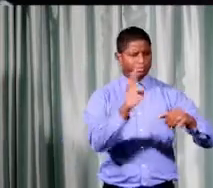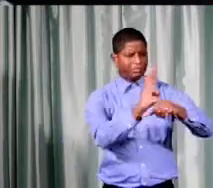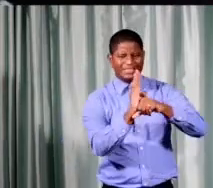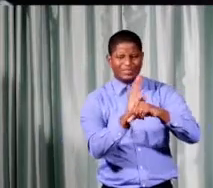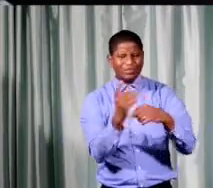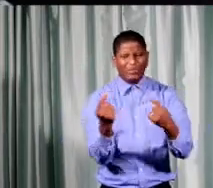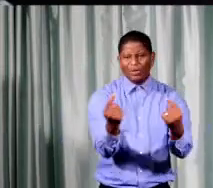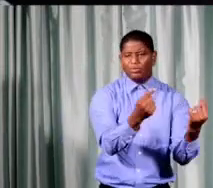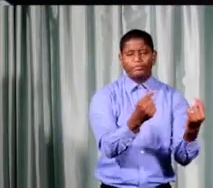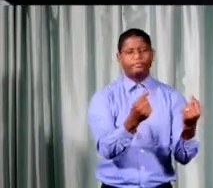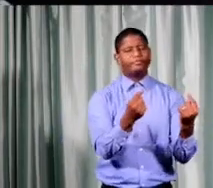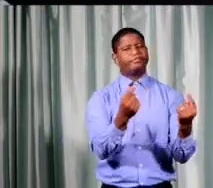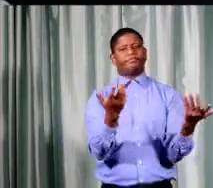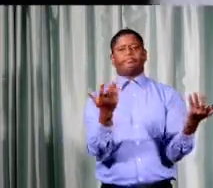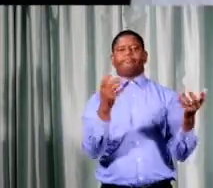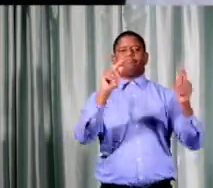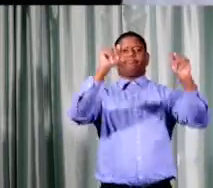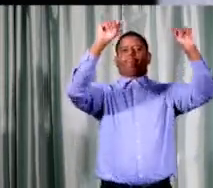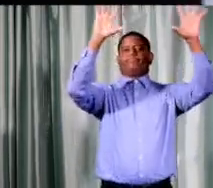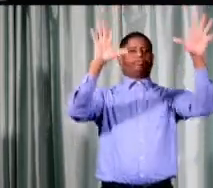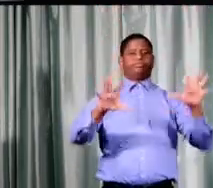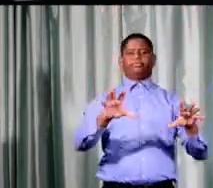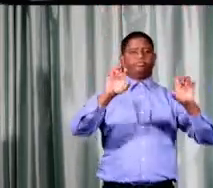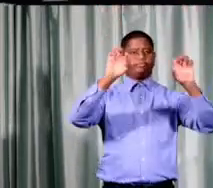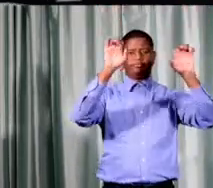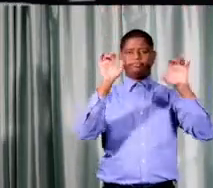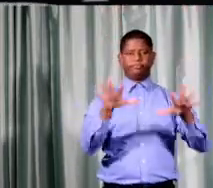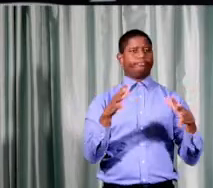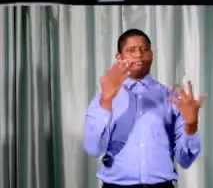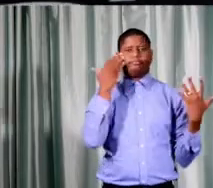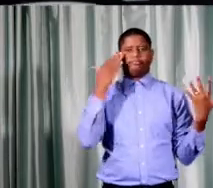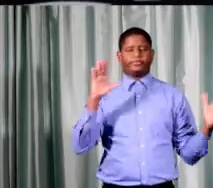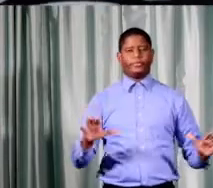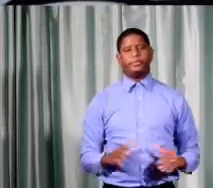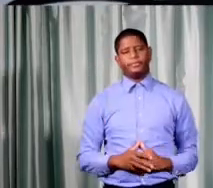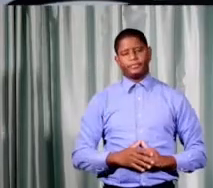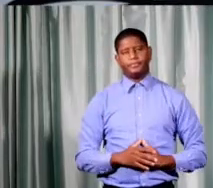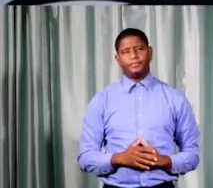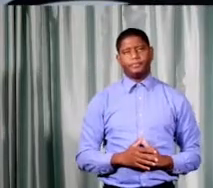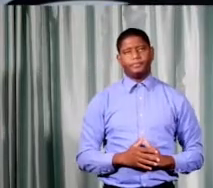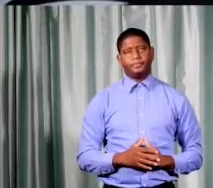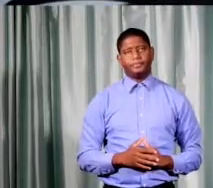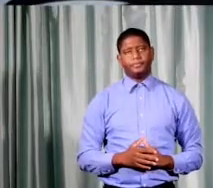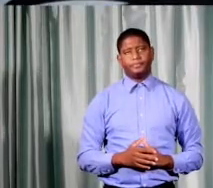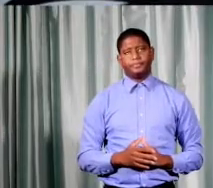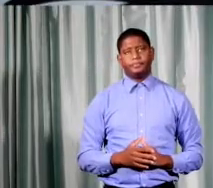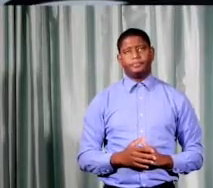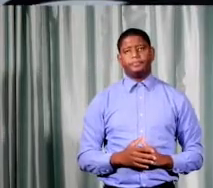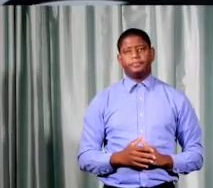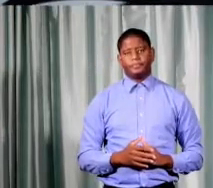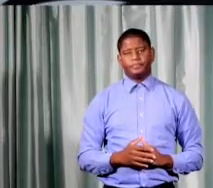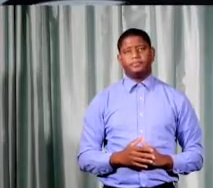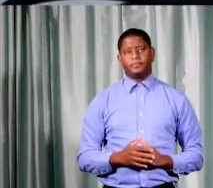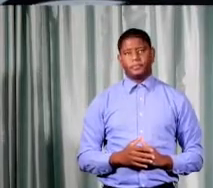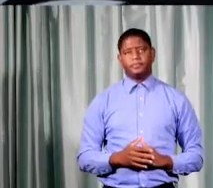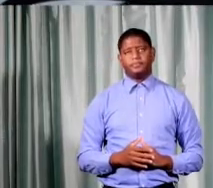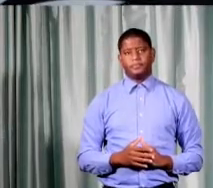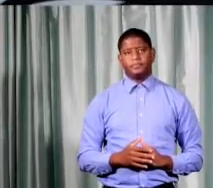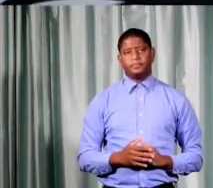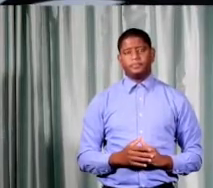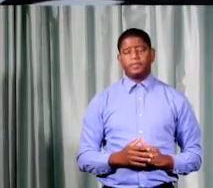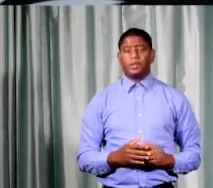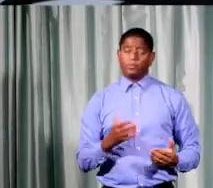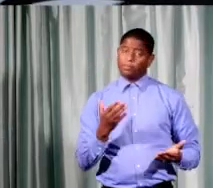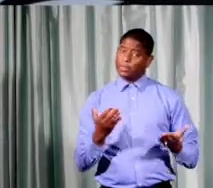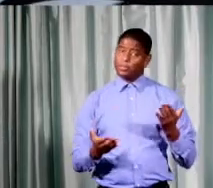going to continue forever. I am not in the business of selling tables and chairs. It may happen, so I record that table at its